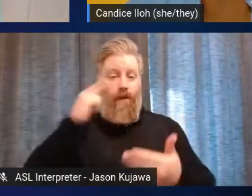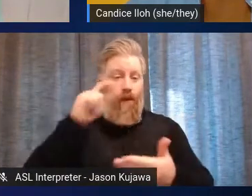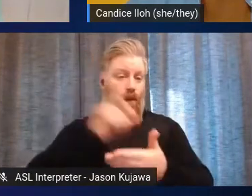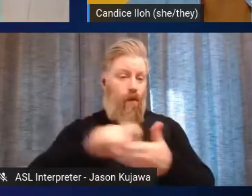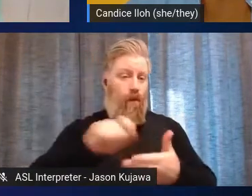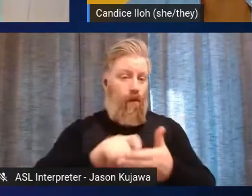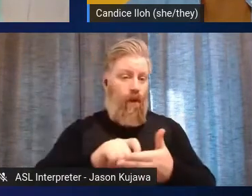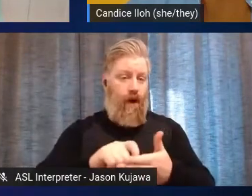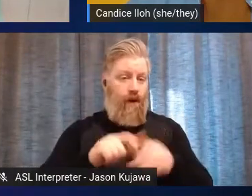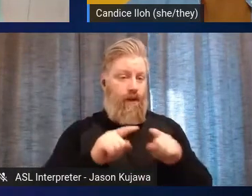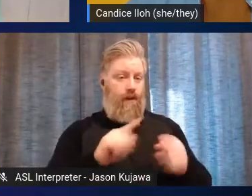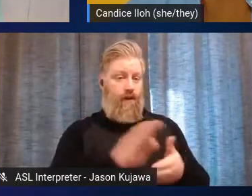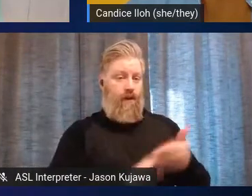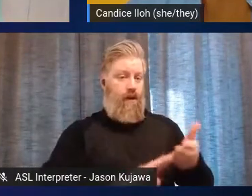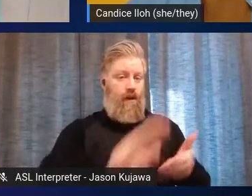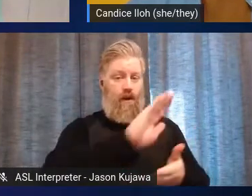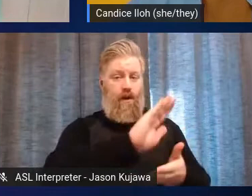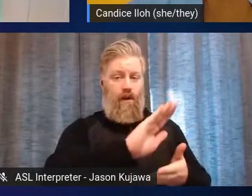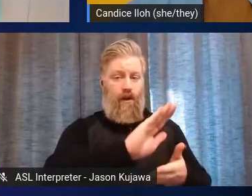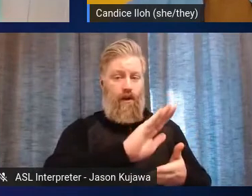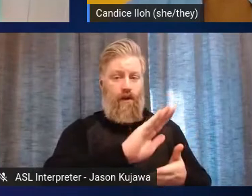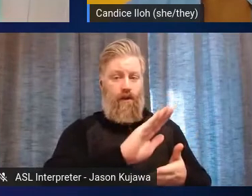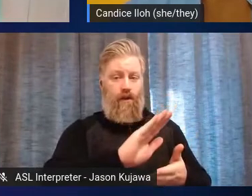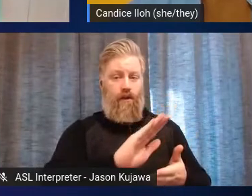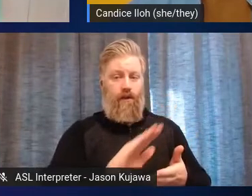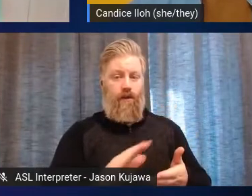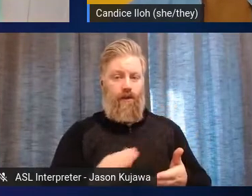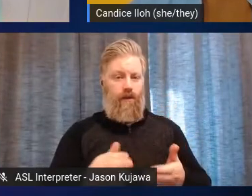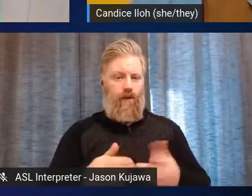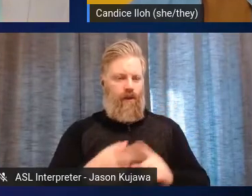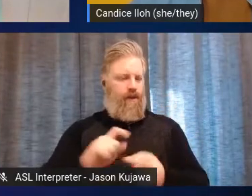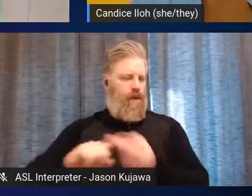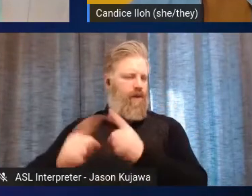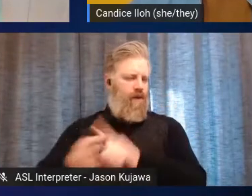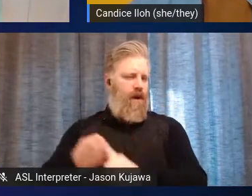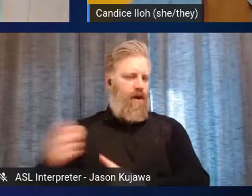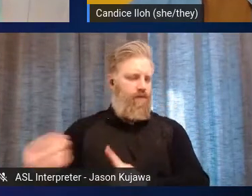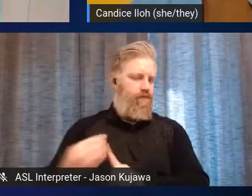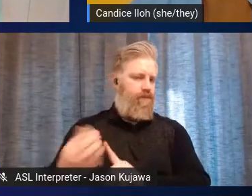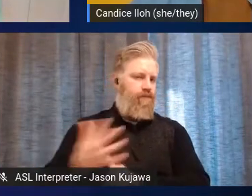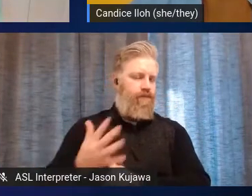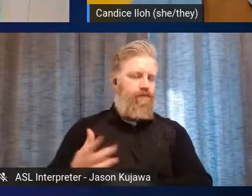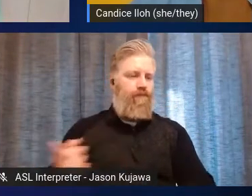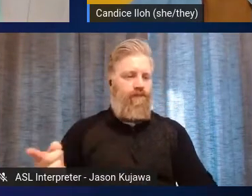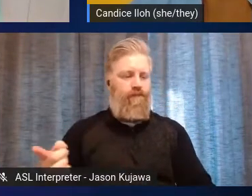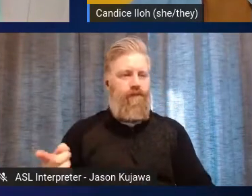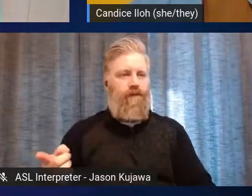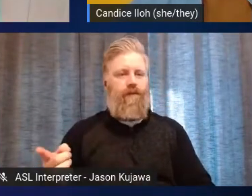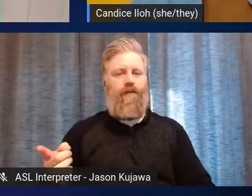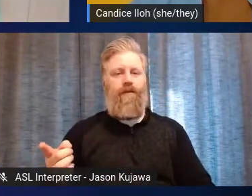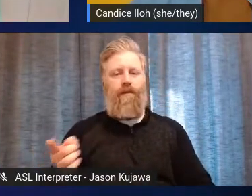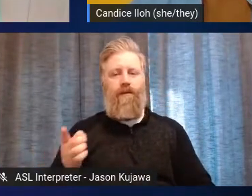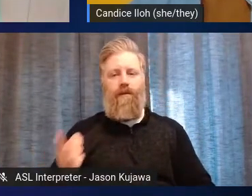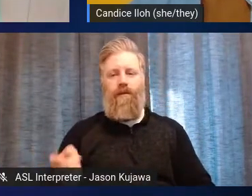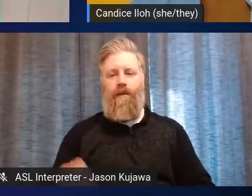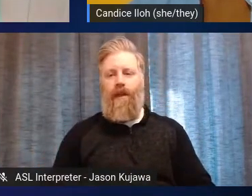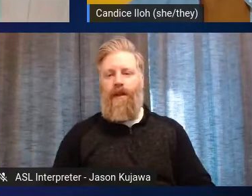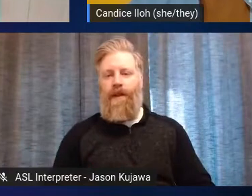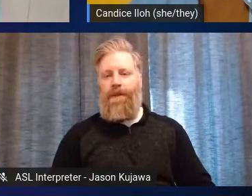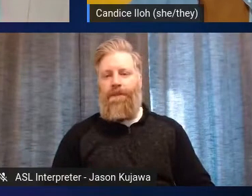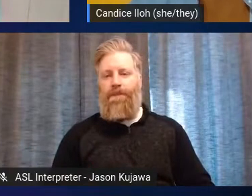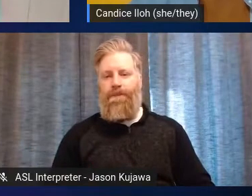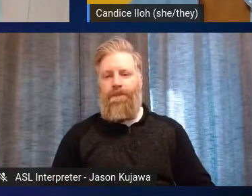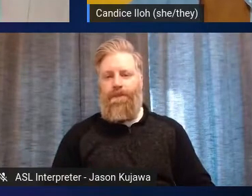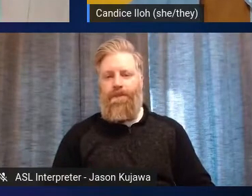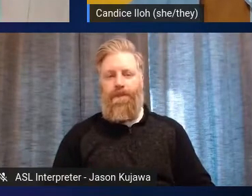college, by the hands of like a friend, was like, she introduced